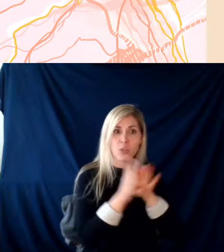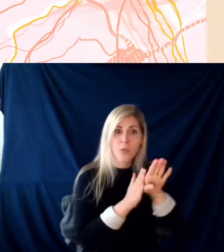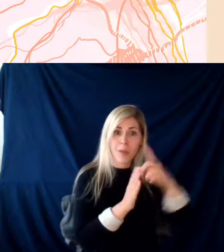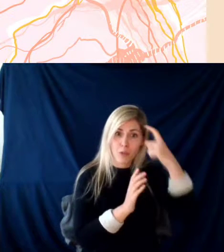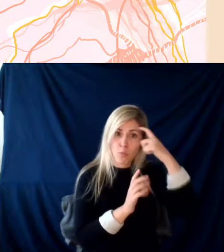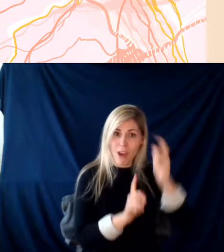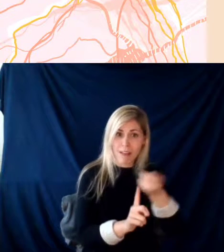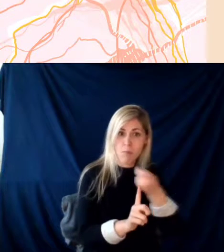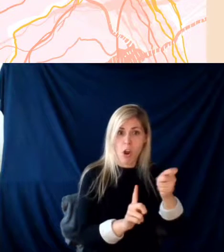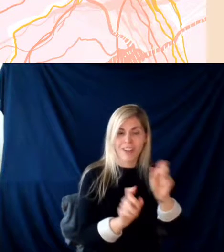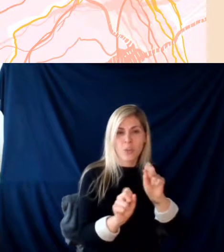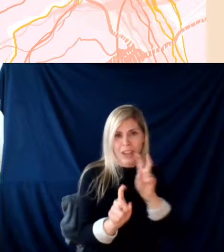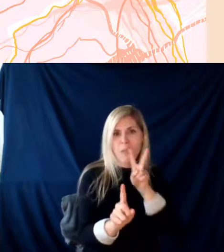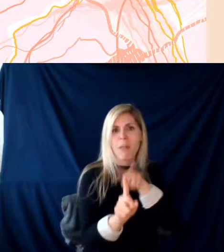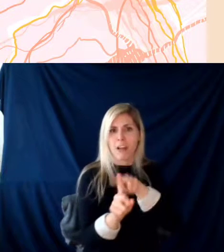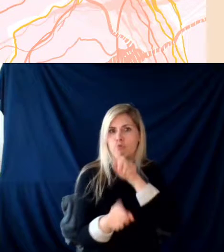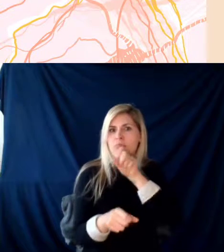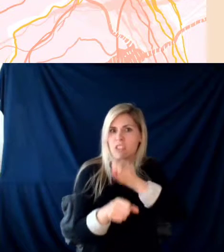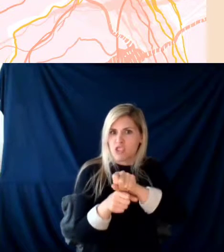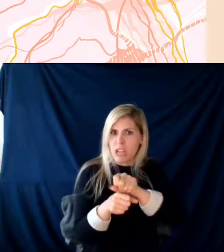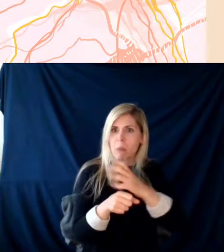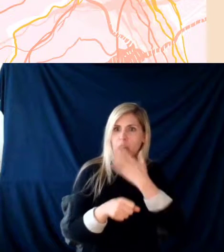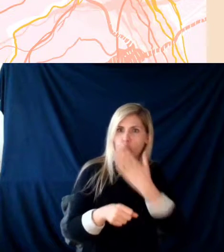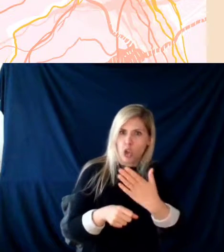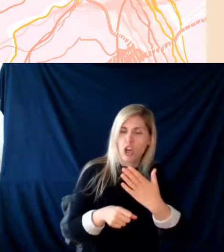Pong can be actually applied to legitimate